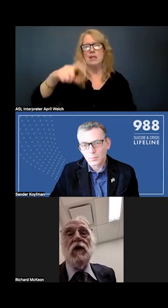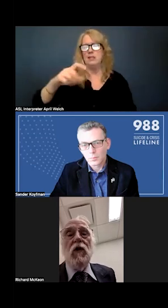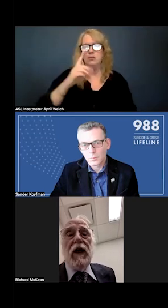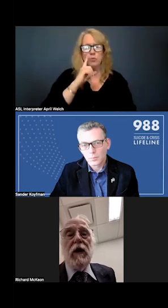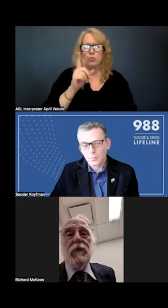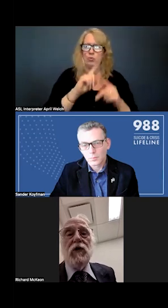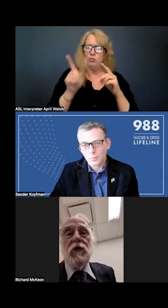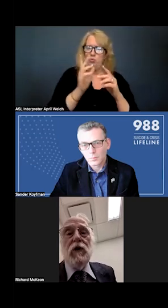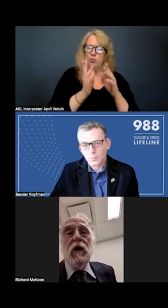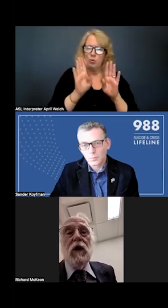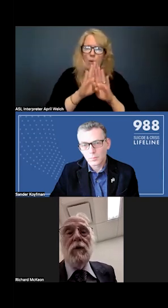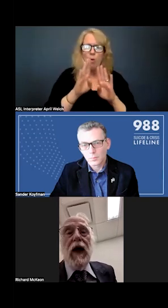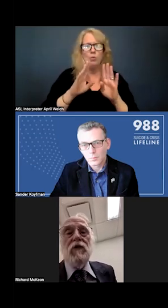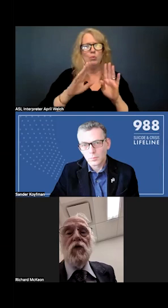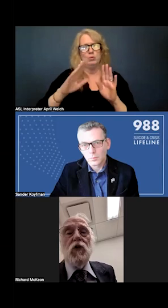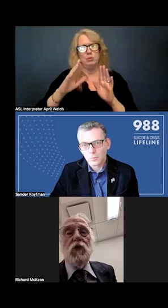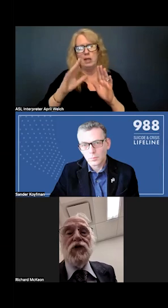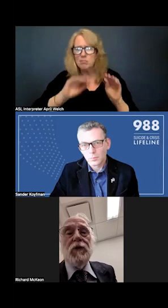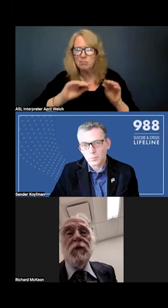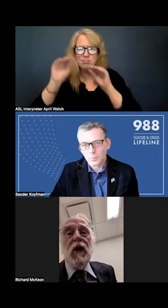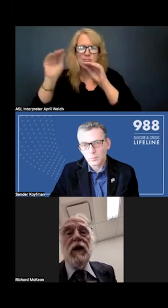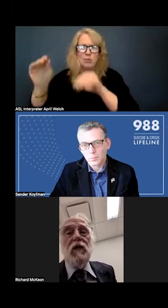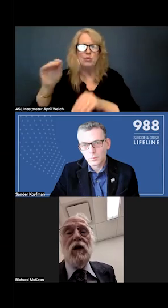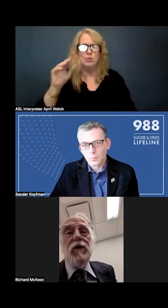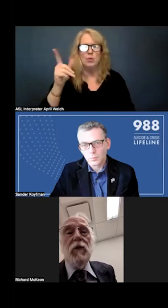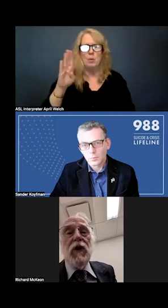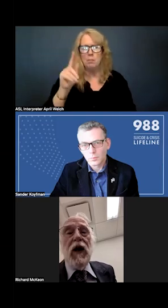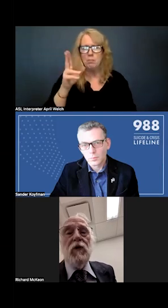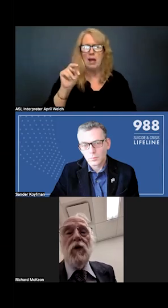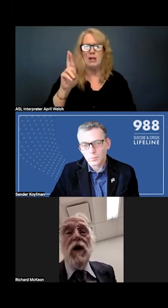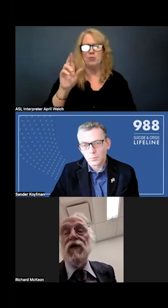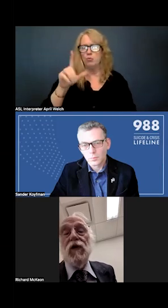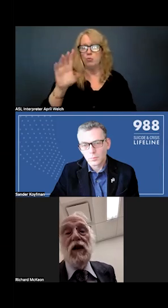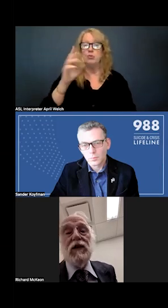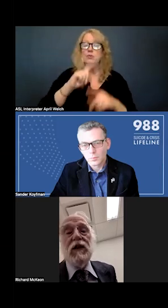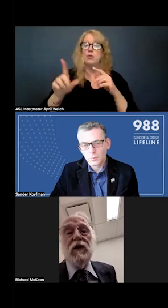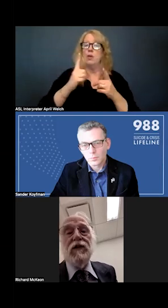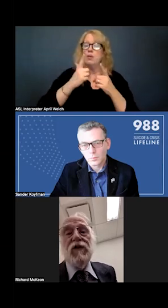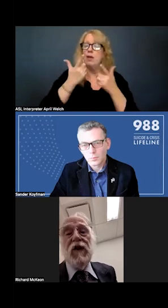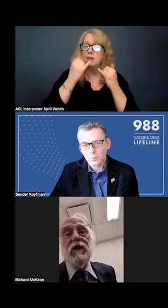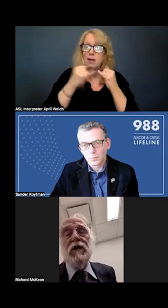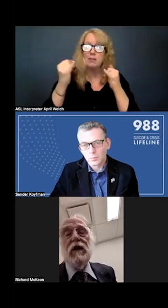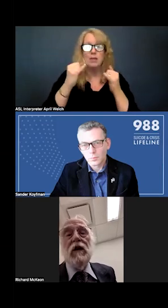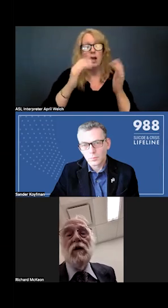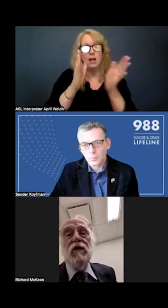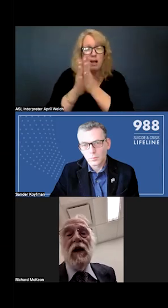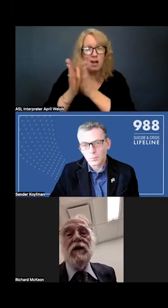to relocate up to Baton Rouge. And the Lifeline put out a request for volunteers and